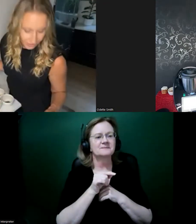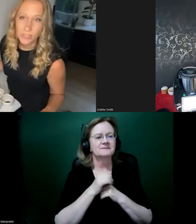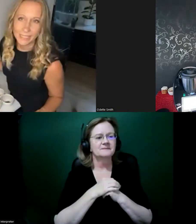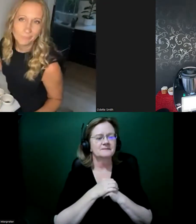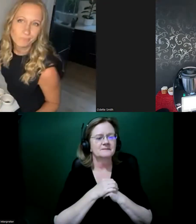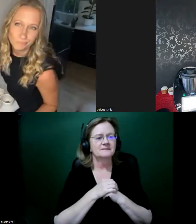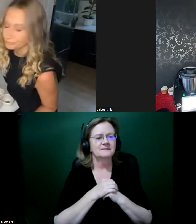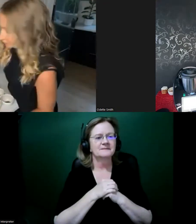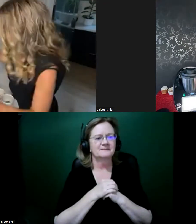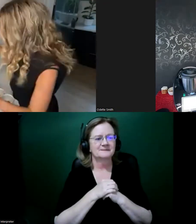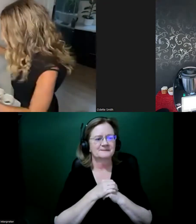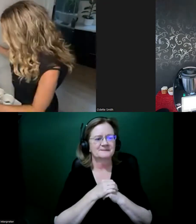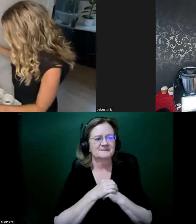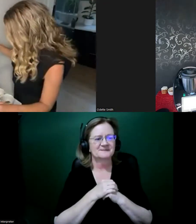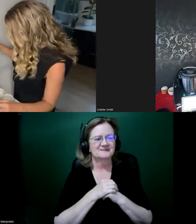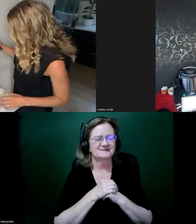She's yeah.